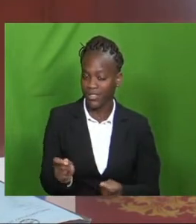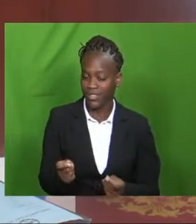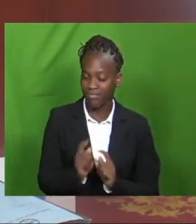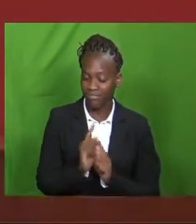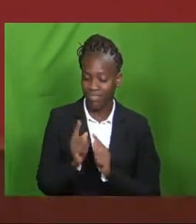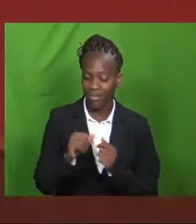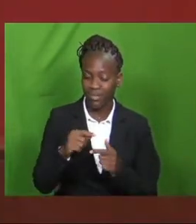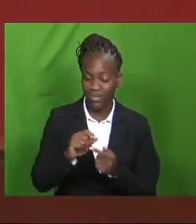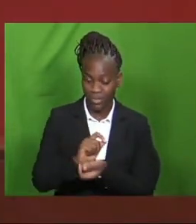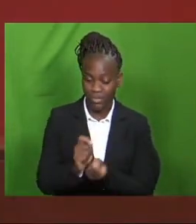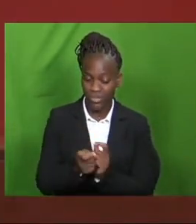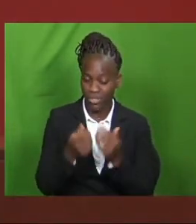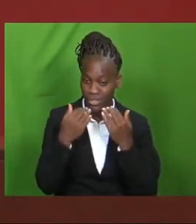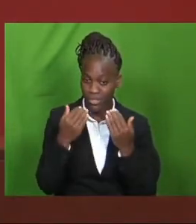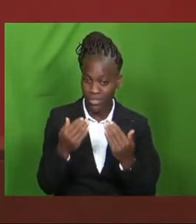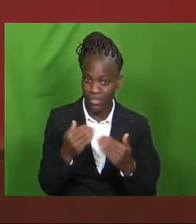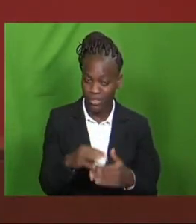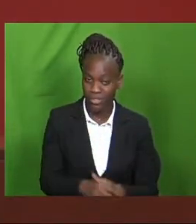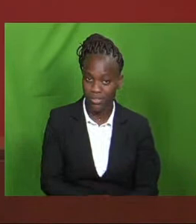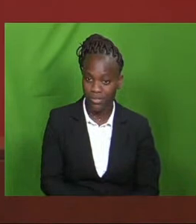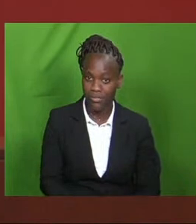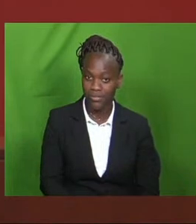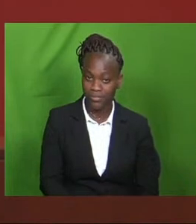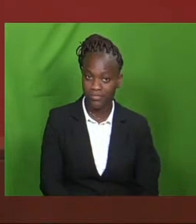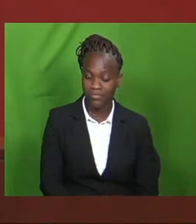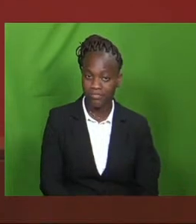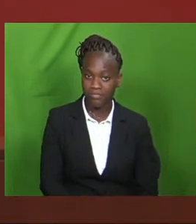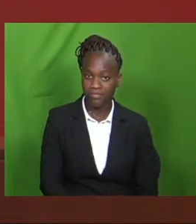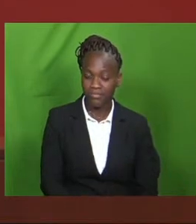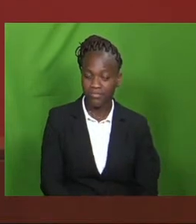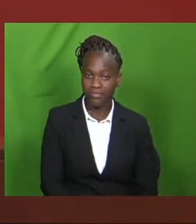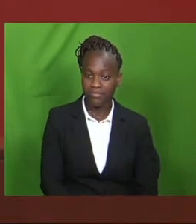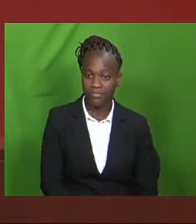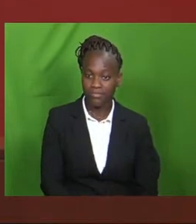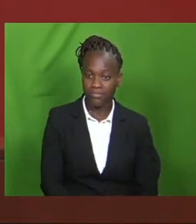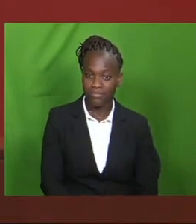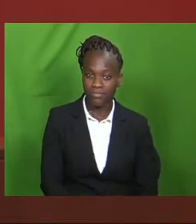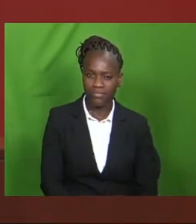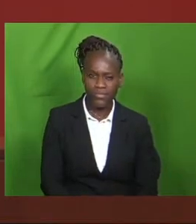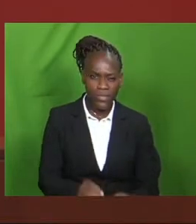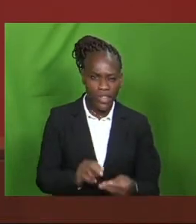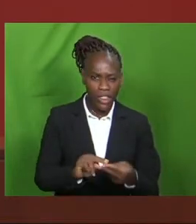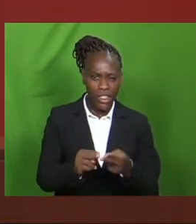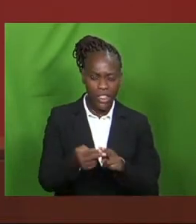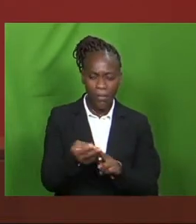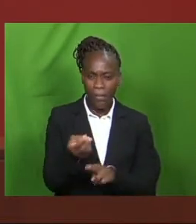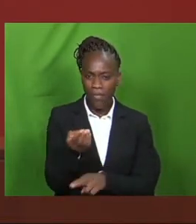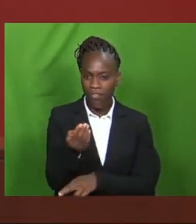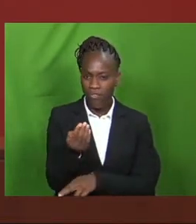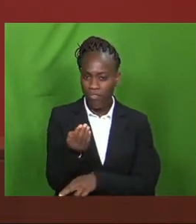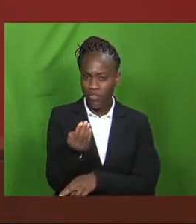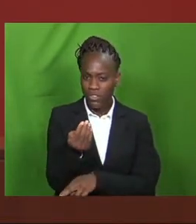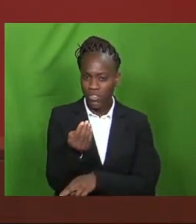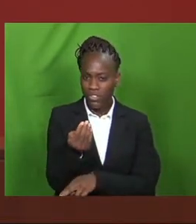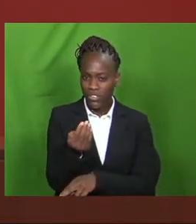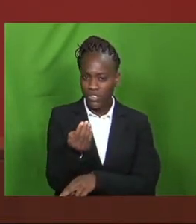table. Thank you, Mr. Speaker. Item 14 and